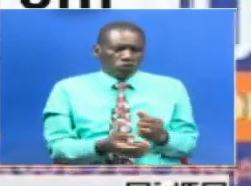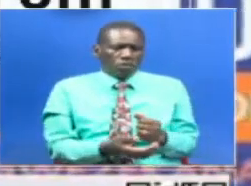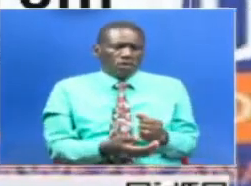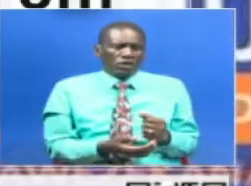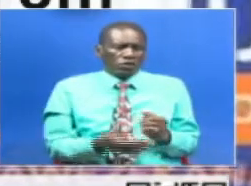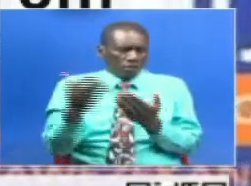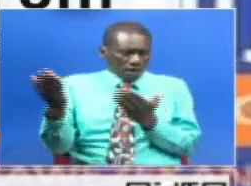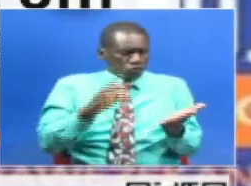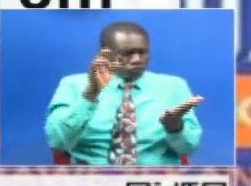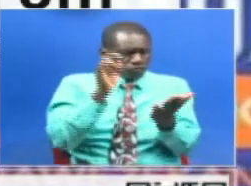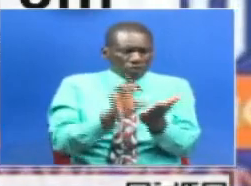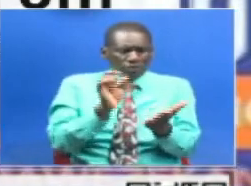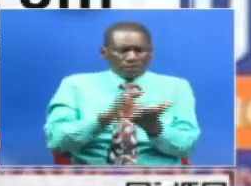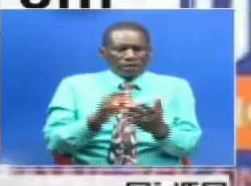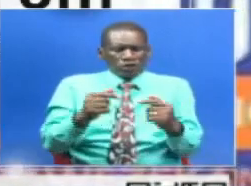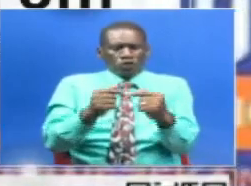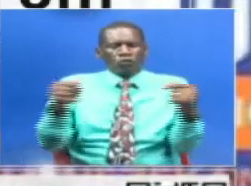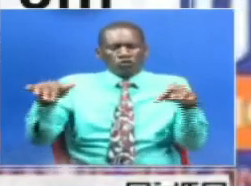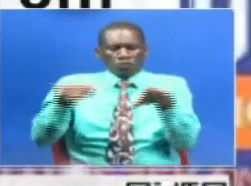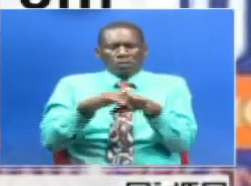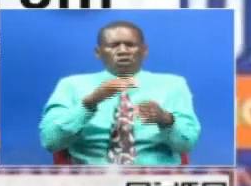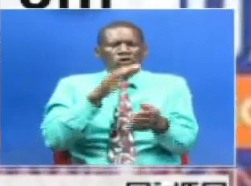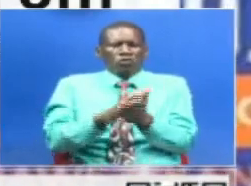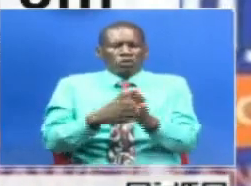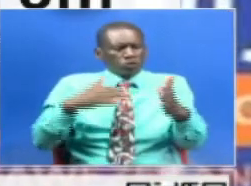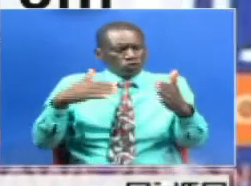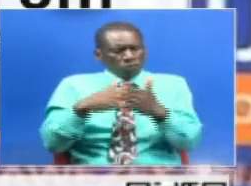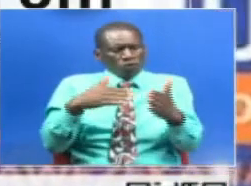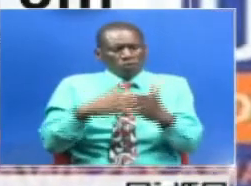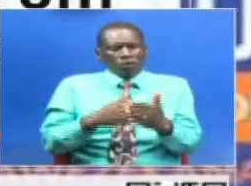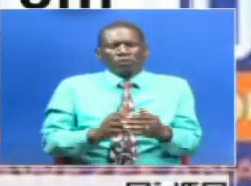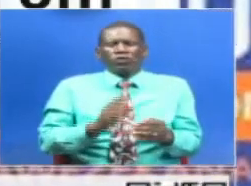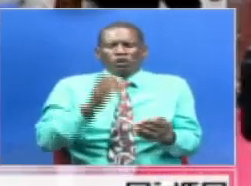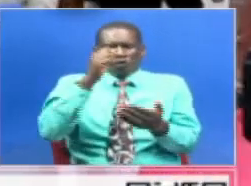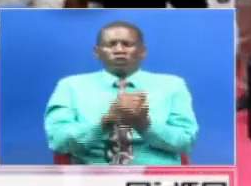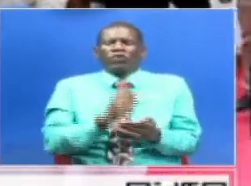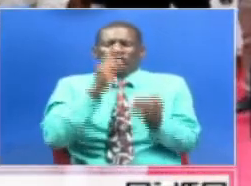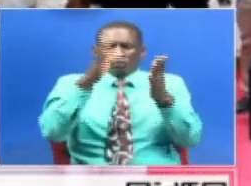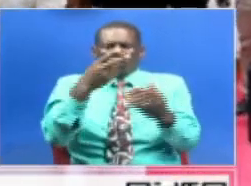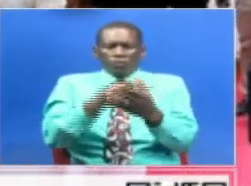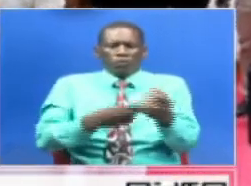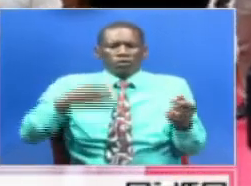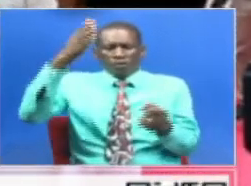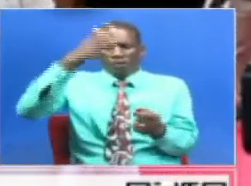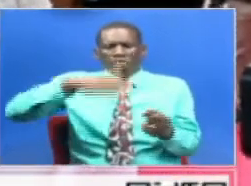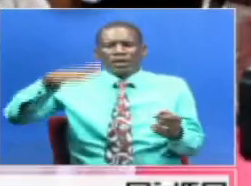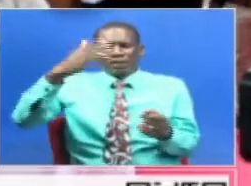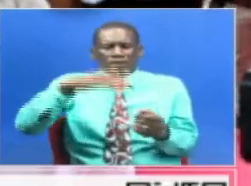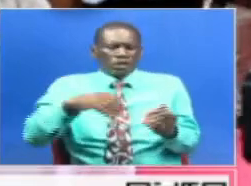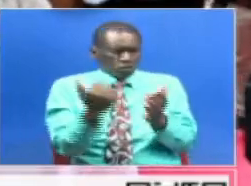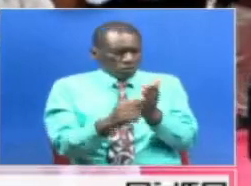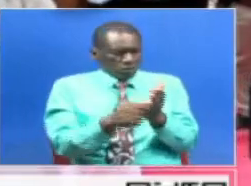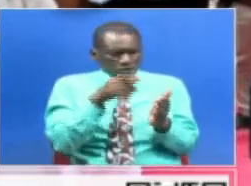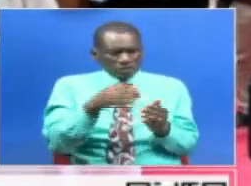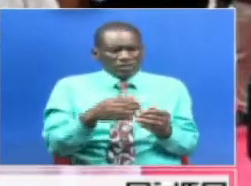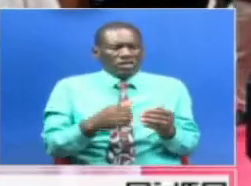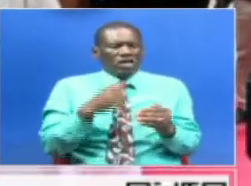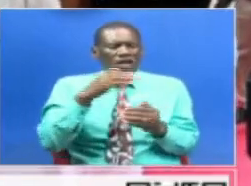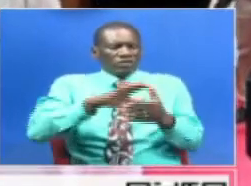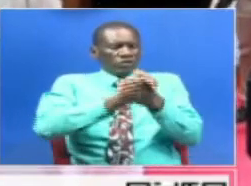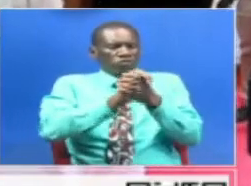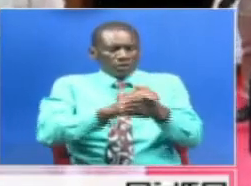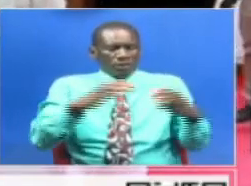members without obstruction from the offices of the speakers of both houses. The crux of this demand being the clamor by the Jubilee